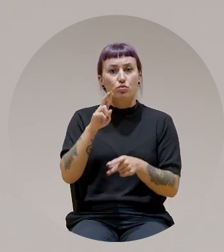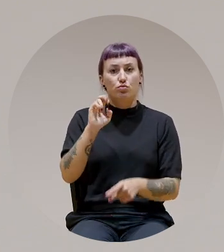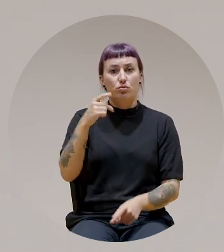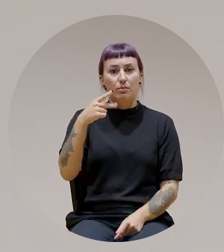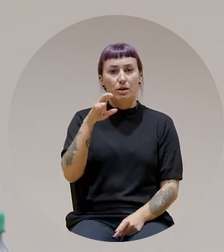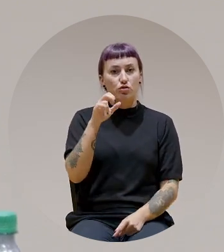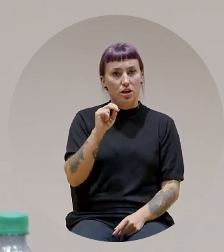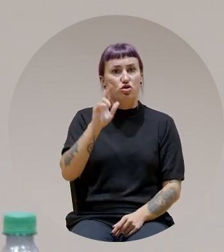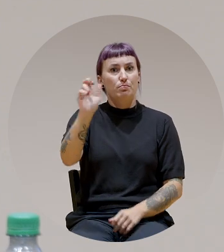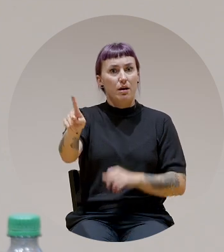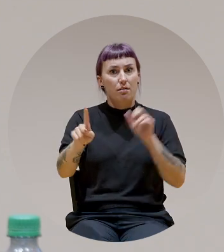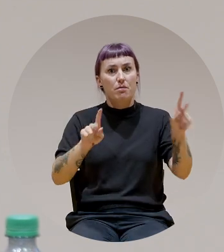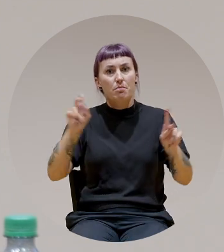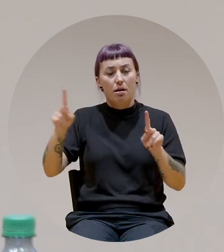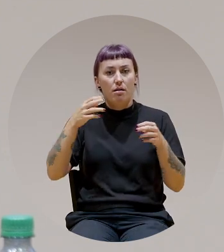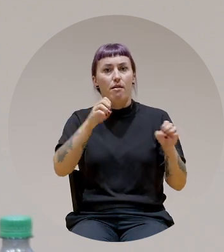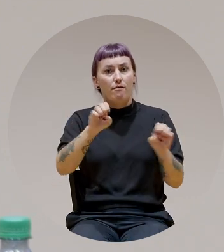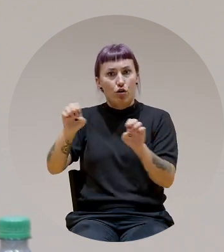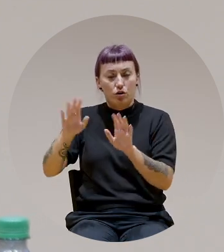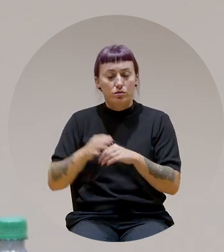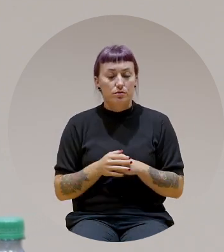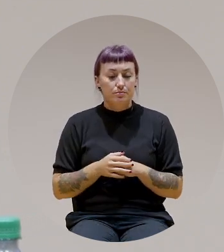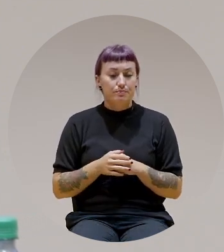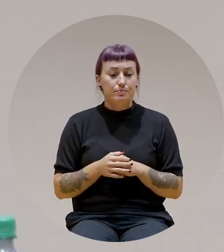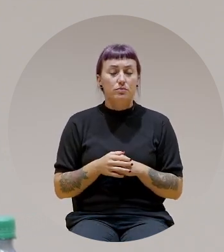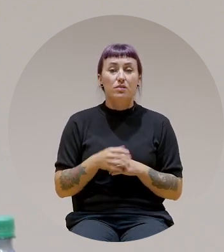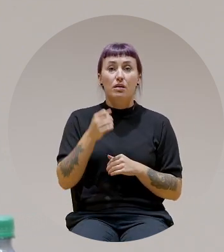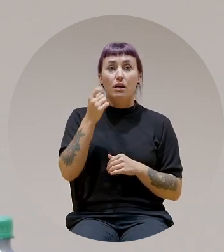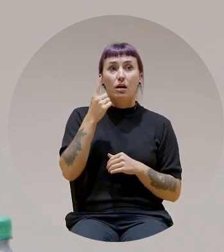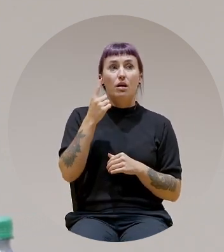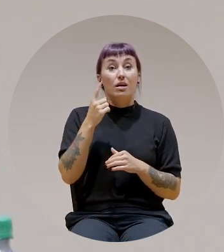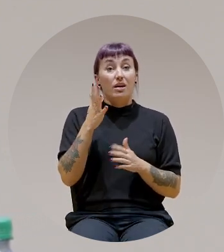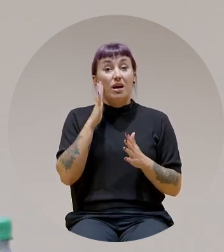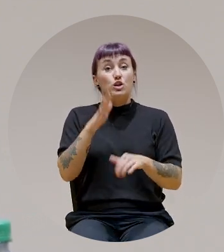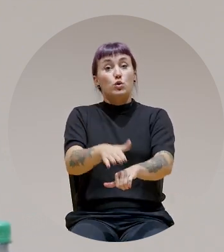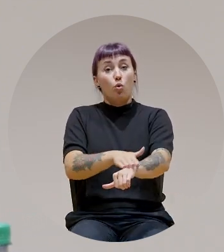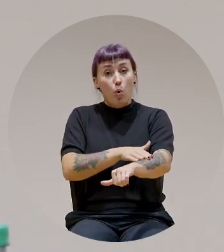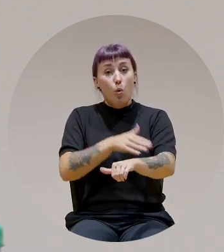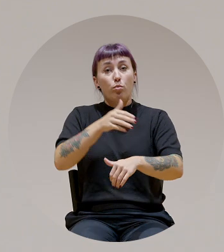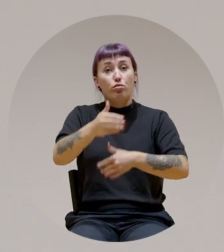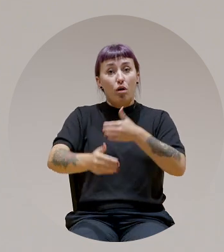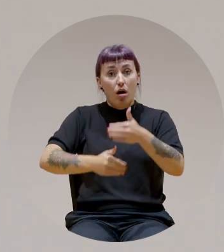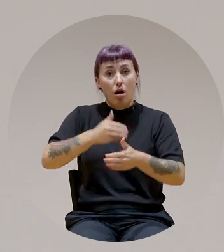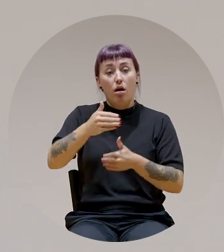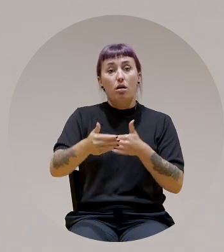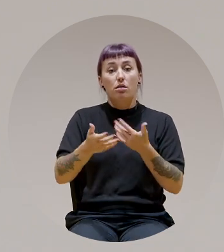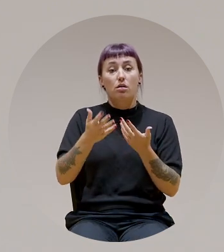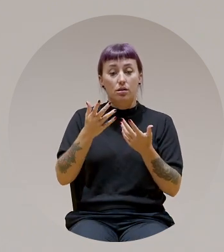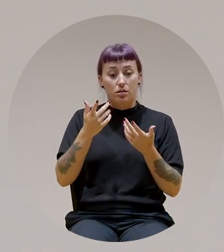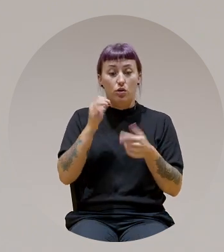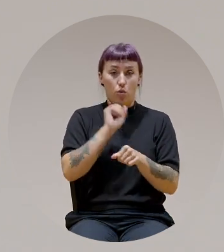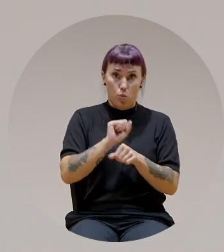repatriation efforts since then, which we have. And because it can be a very slow process, but the